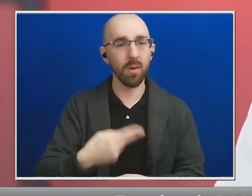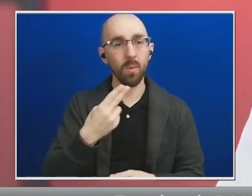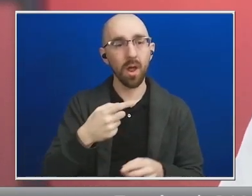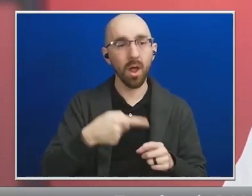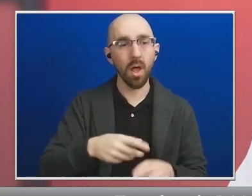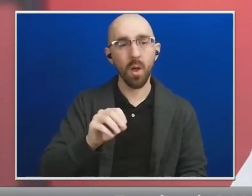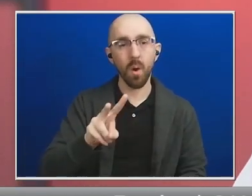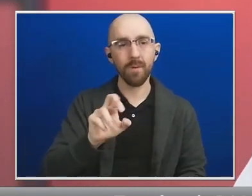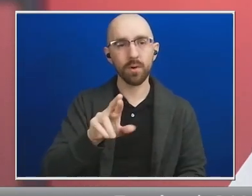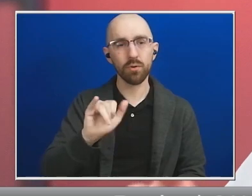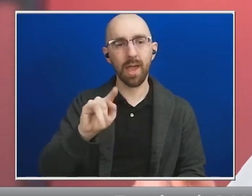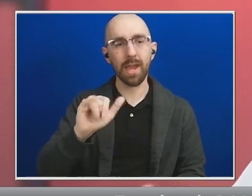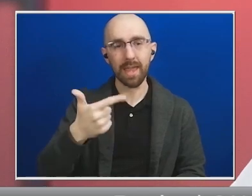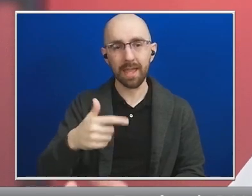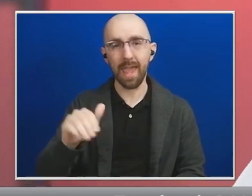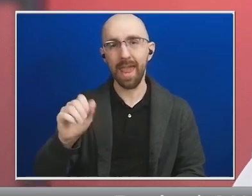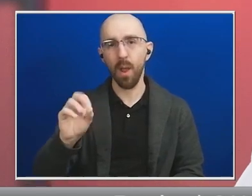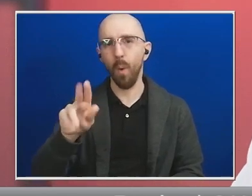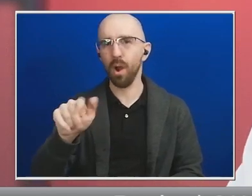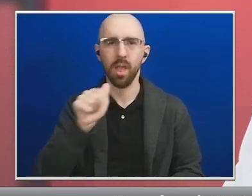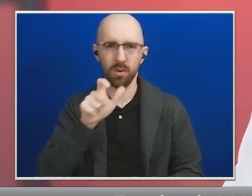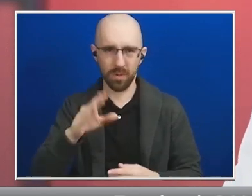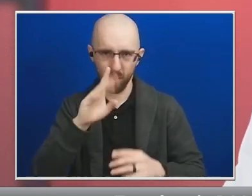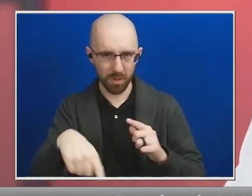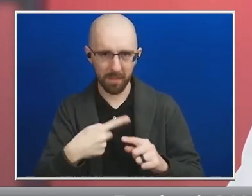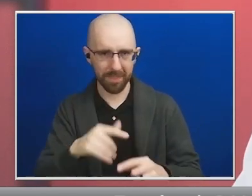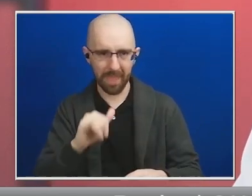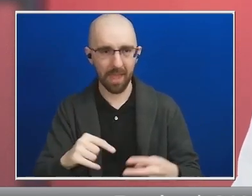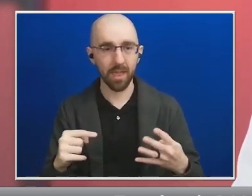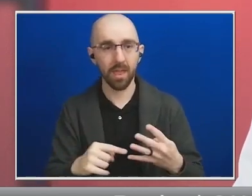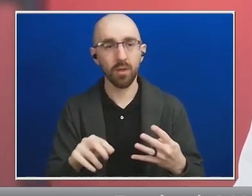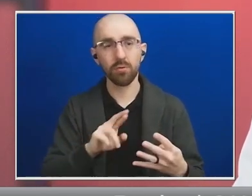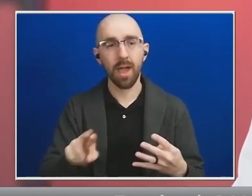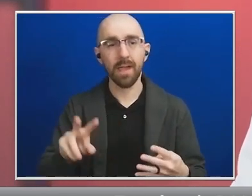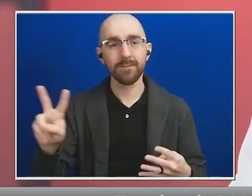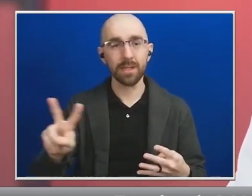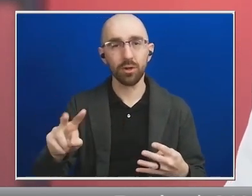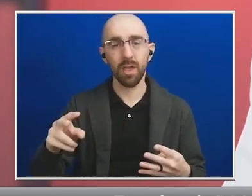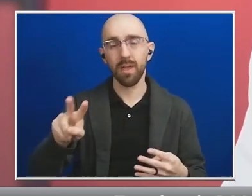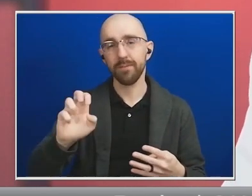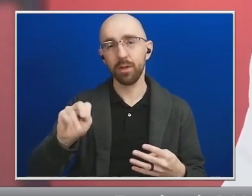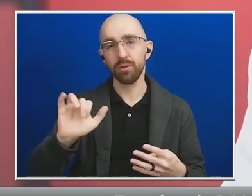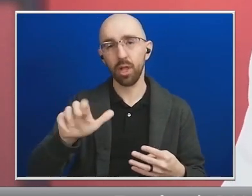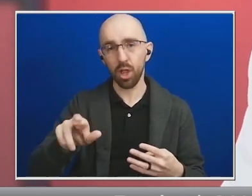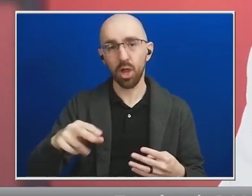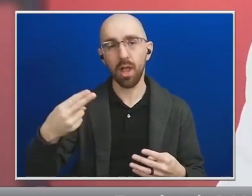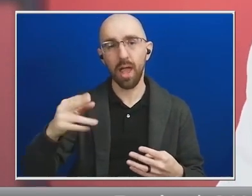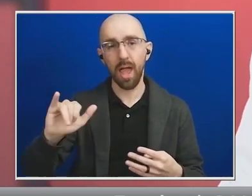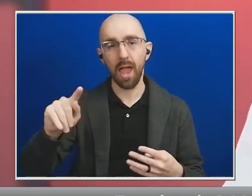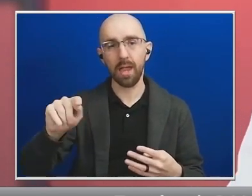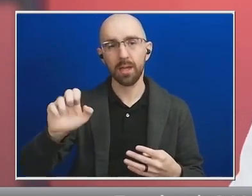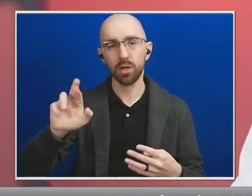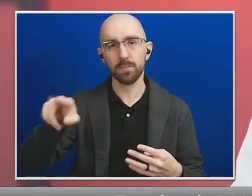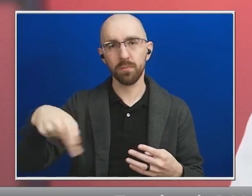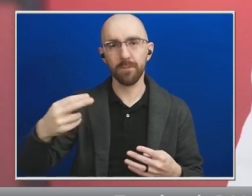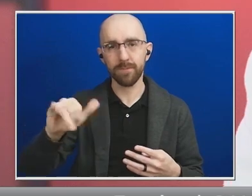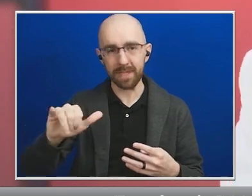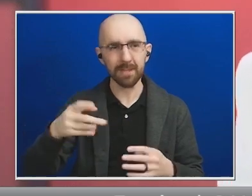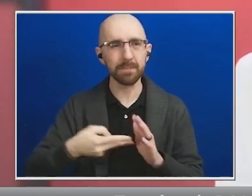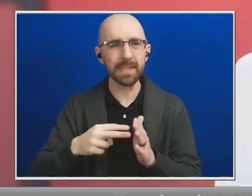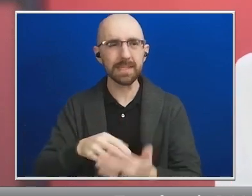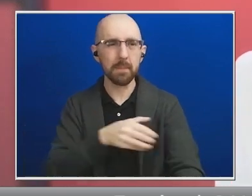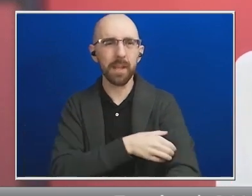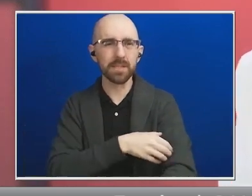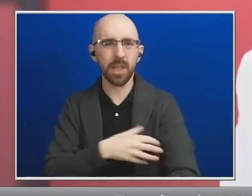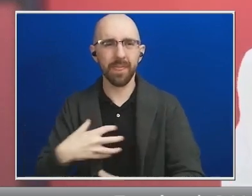don't need to worry about that. And then right ventricular hypertrophy just means that the muscle of the right ventricle is thickened, which is common when